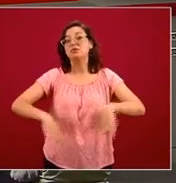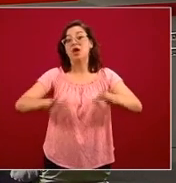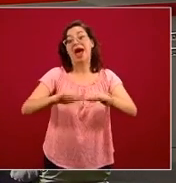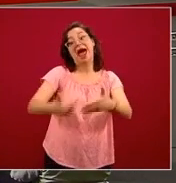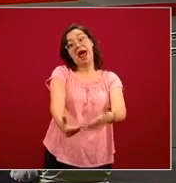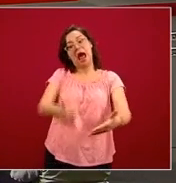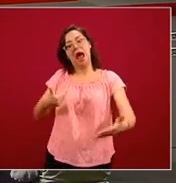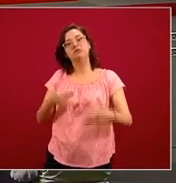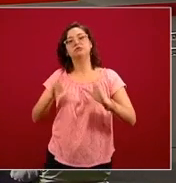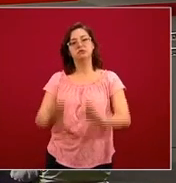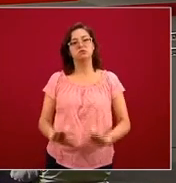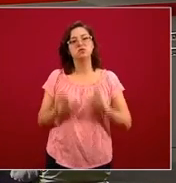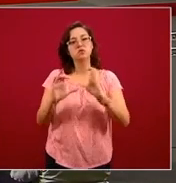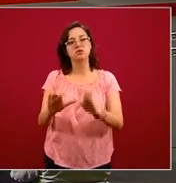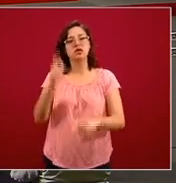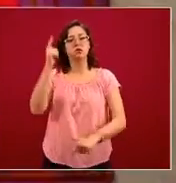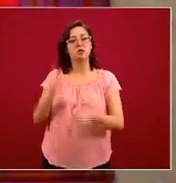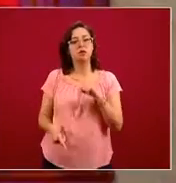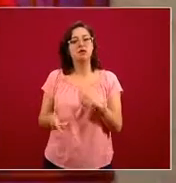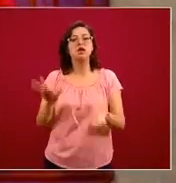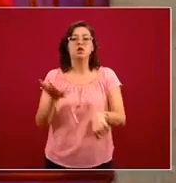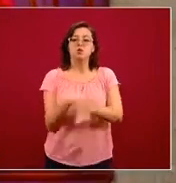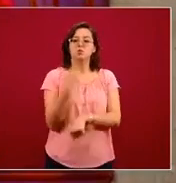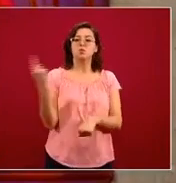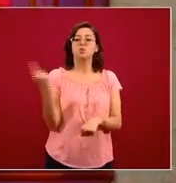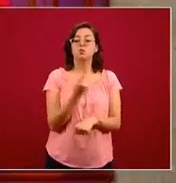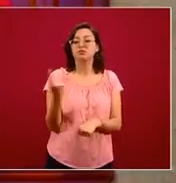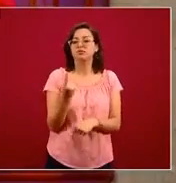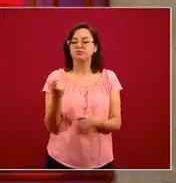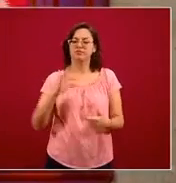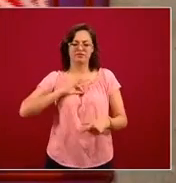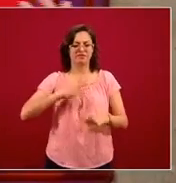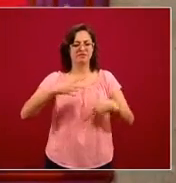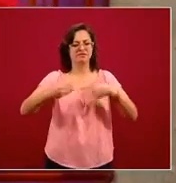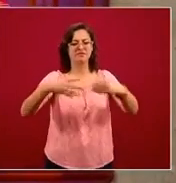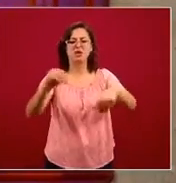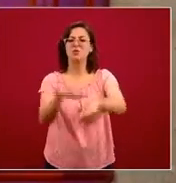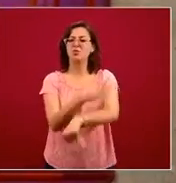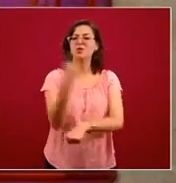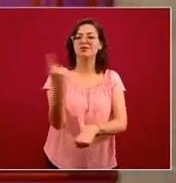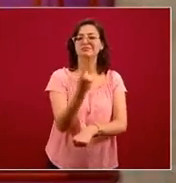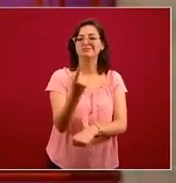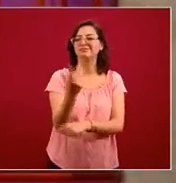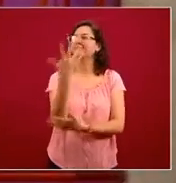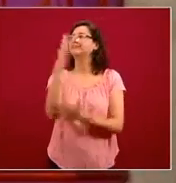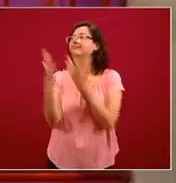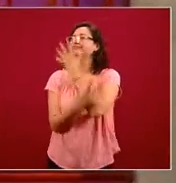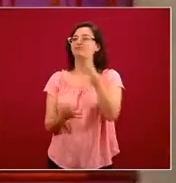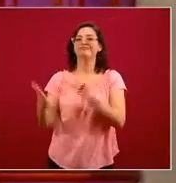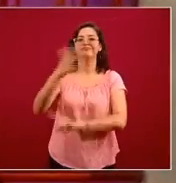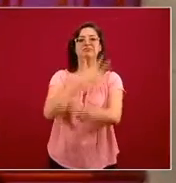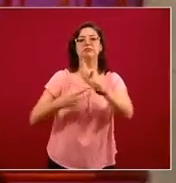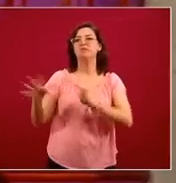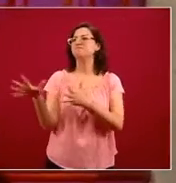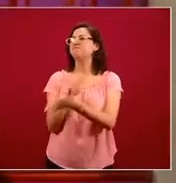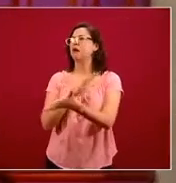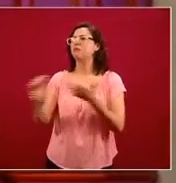solves problems. We need them to prevent problems. And this has a lot to do with environmental